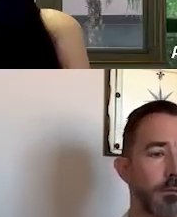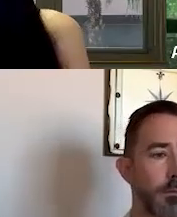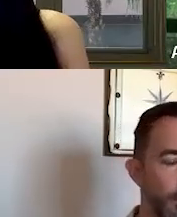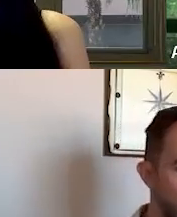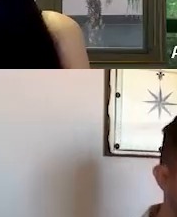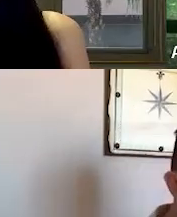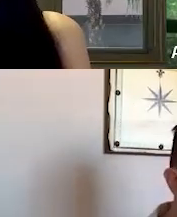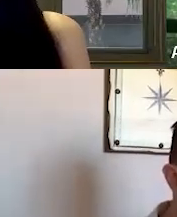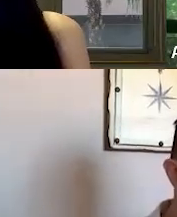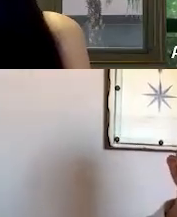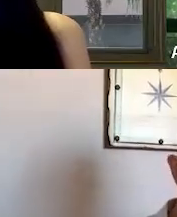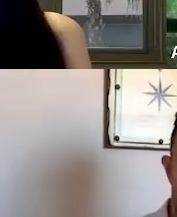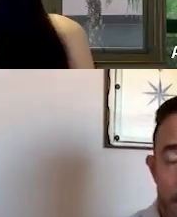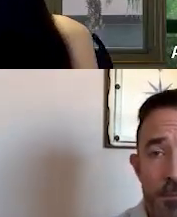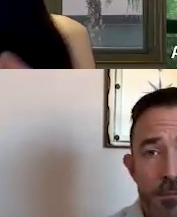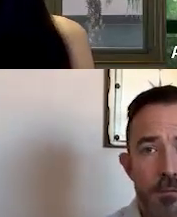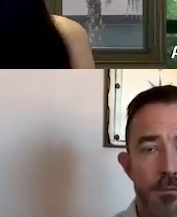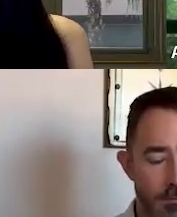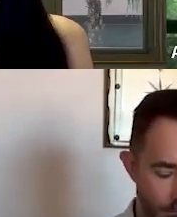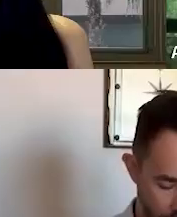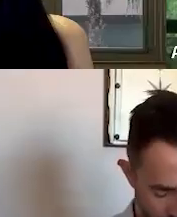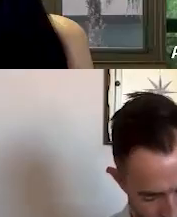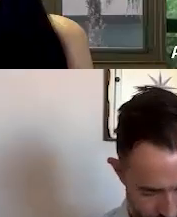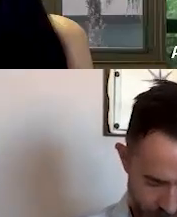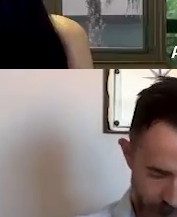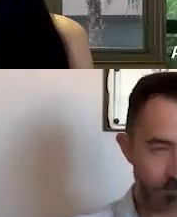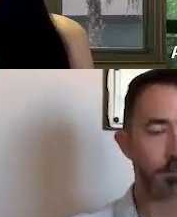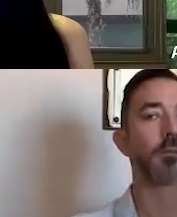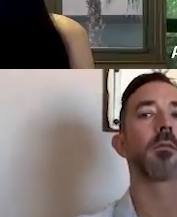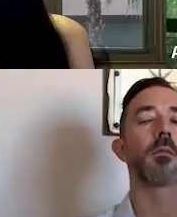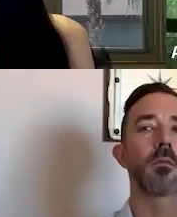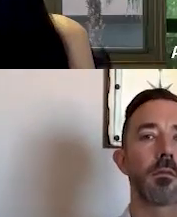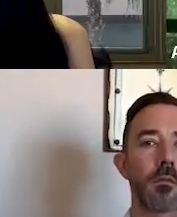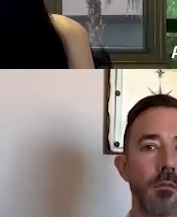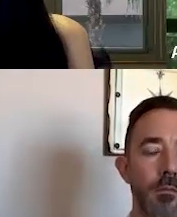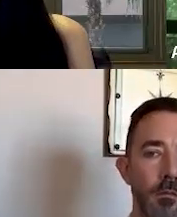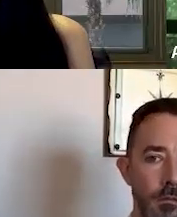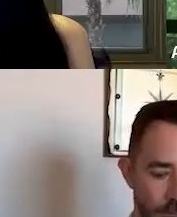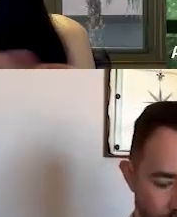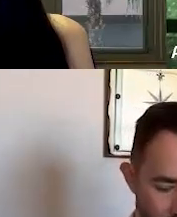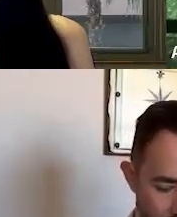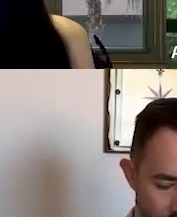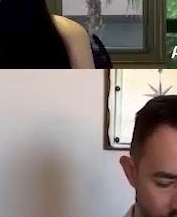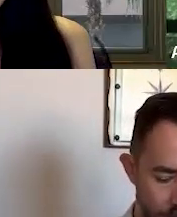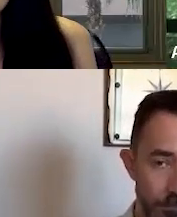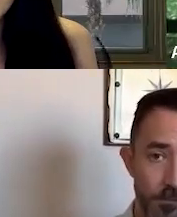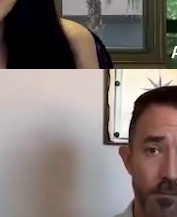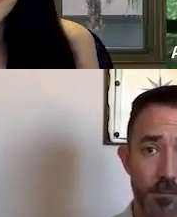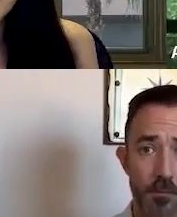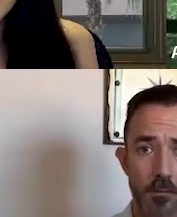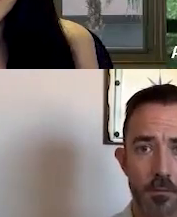we're not thinking about where we could place interventions to really help meet youth where they're at?